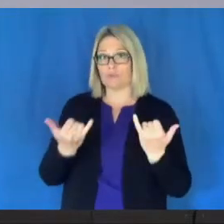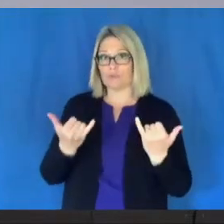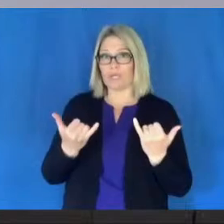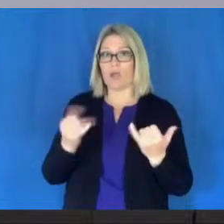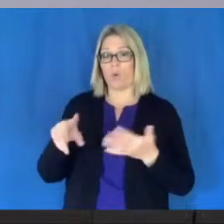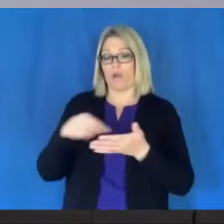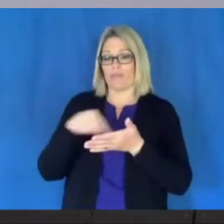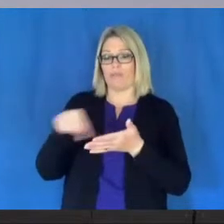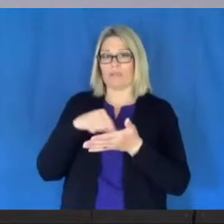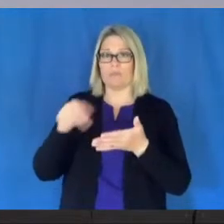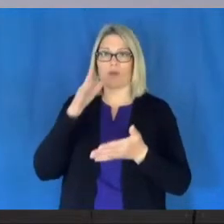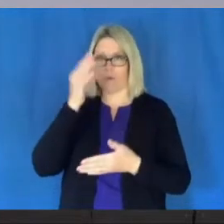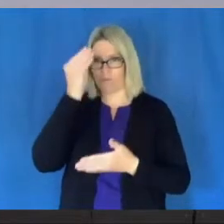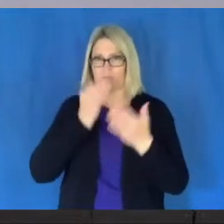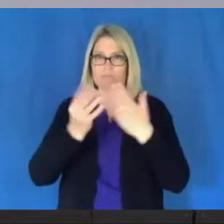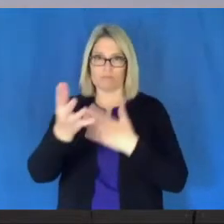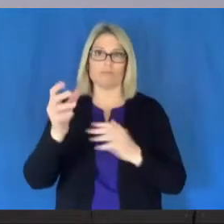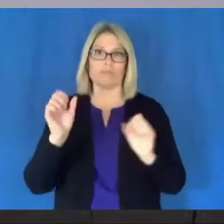week.